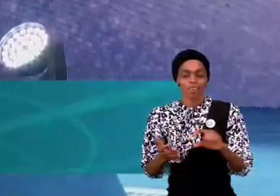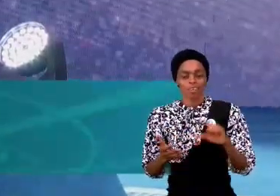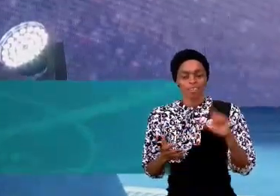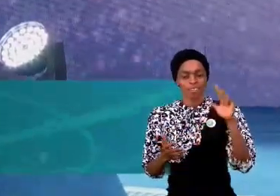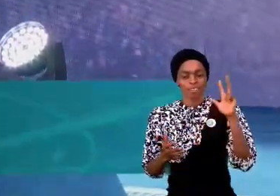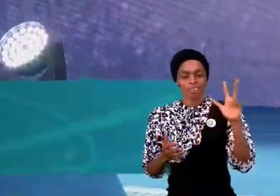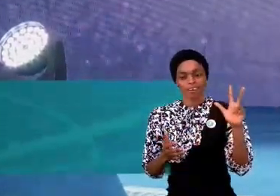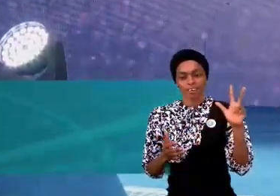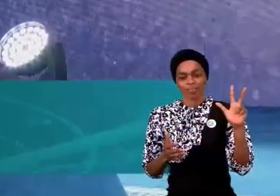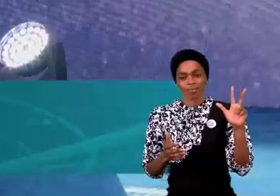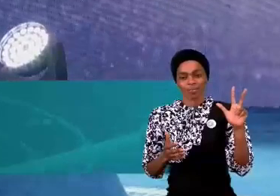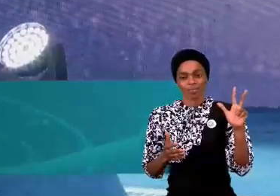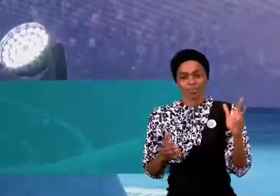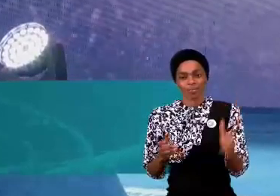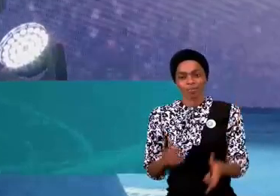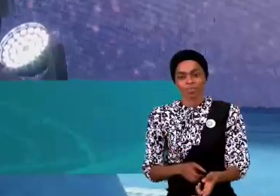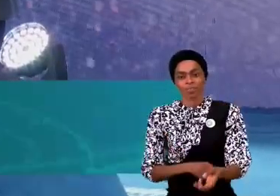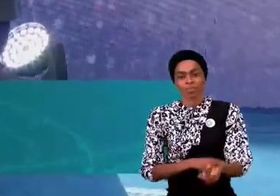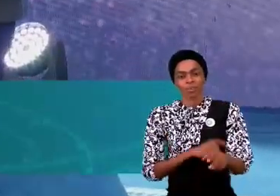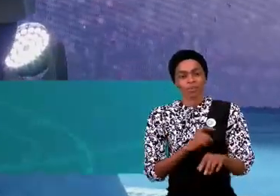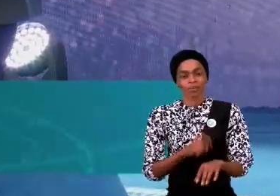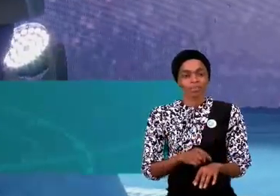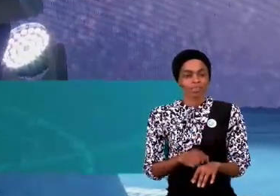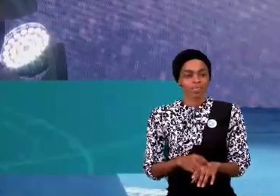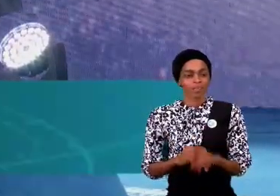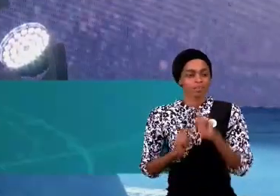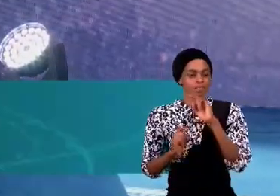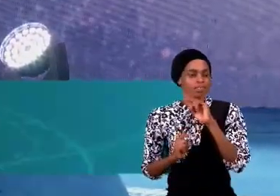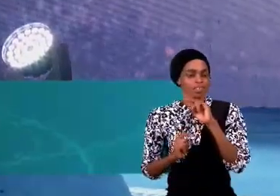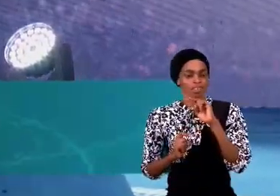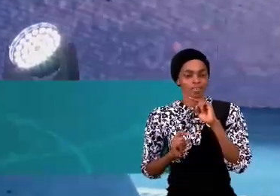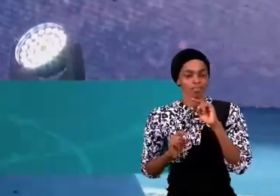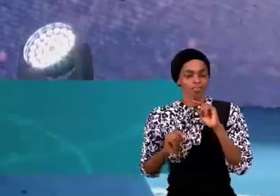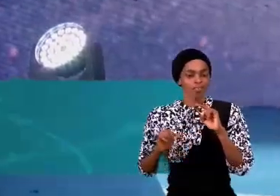boldly in the Lord, which gave testimony